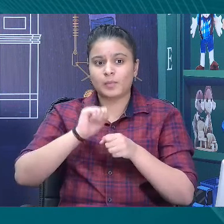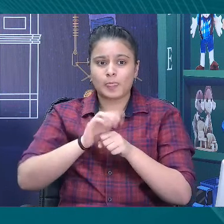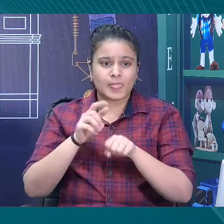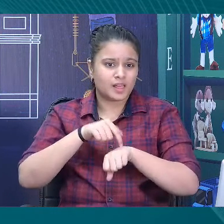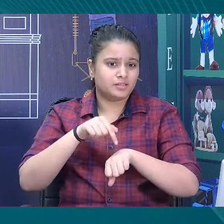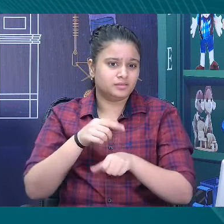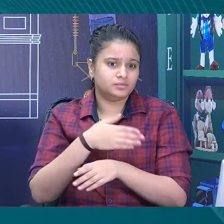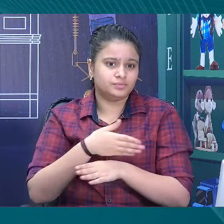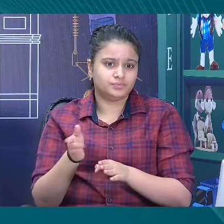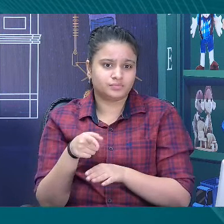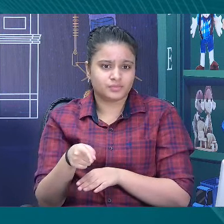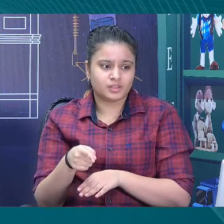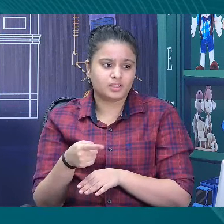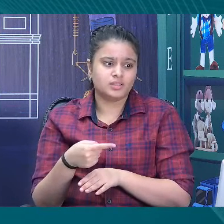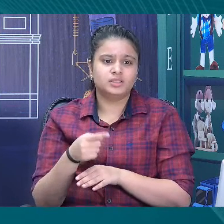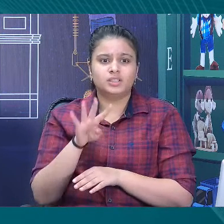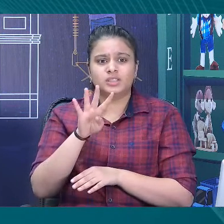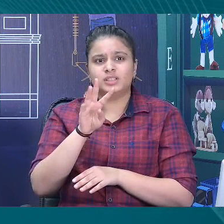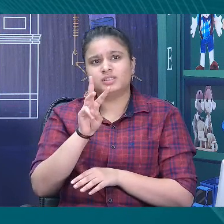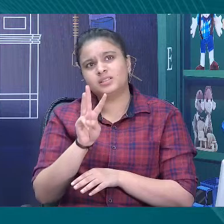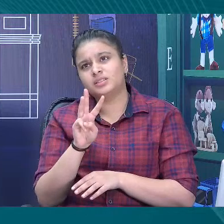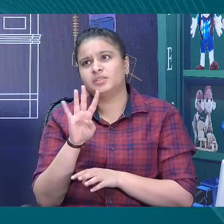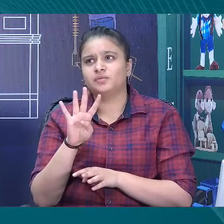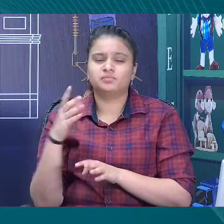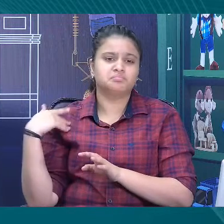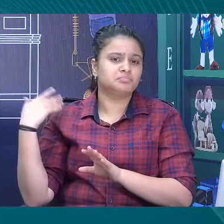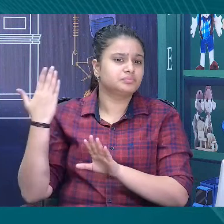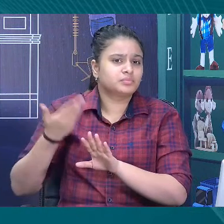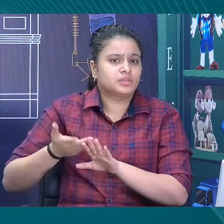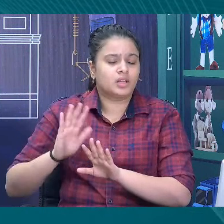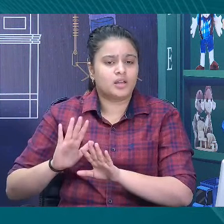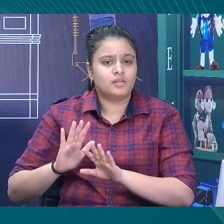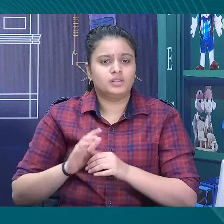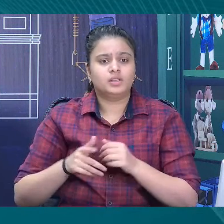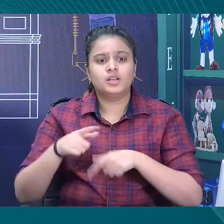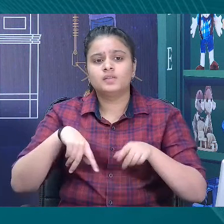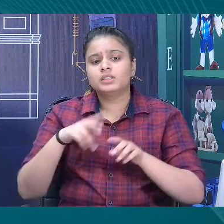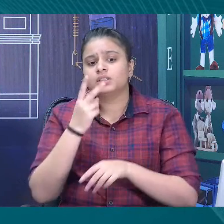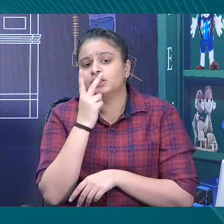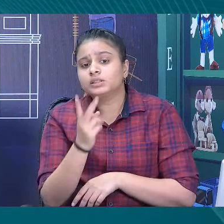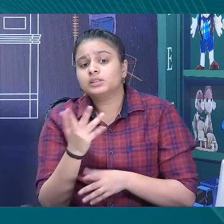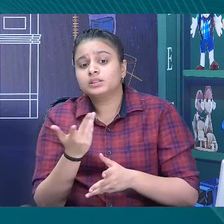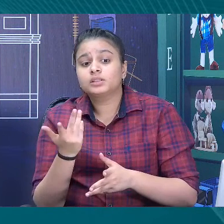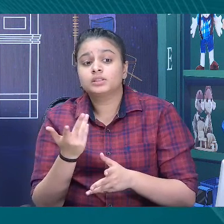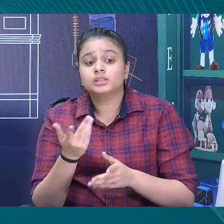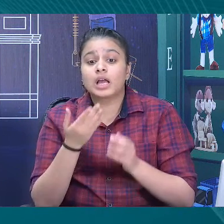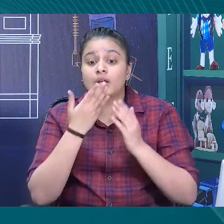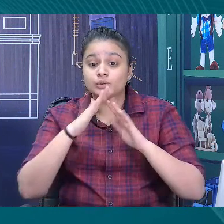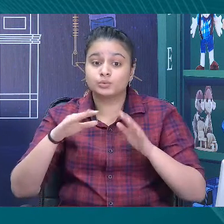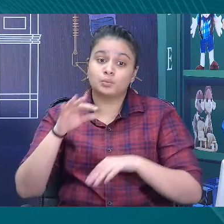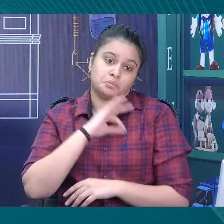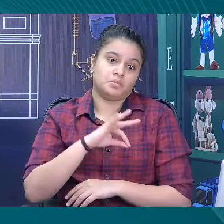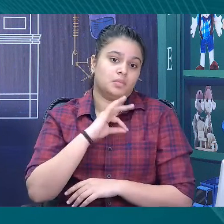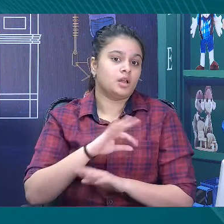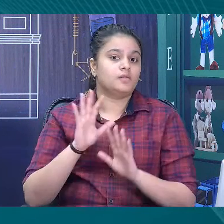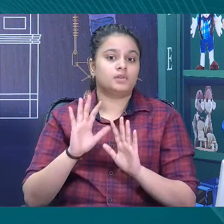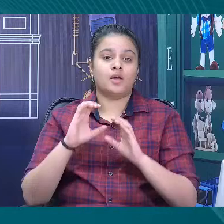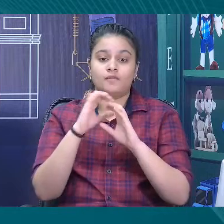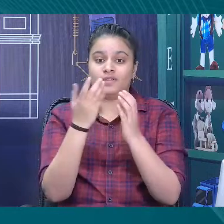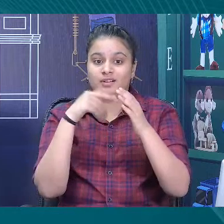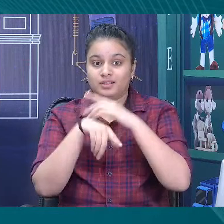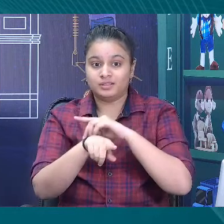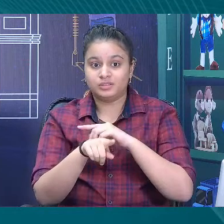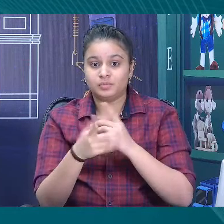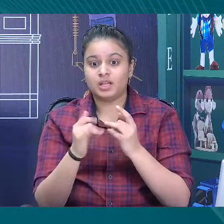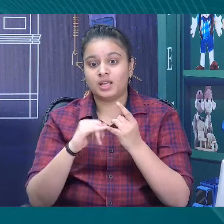say for the past 3-4 years. And we are finding that it's benefiting all the children in the classroom, not just the children